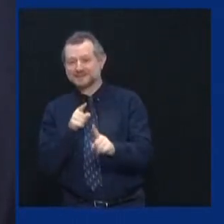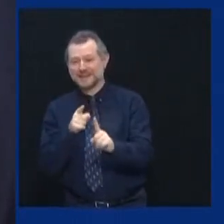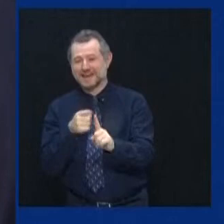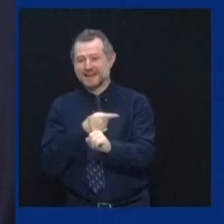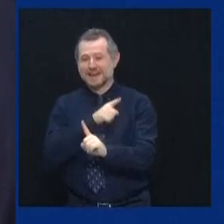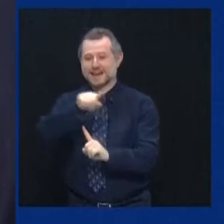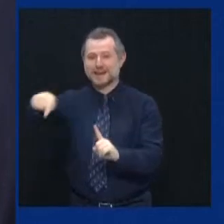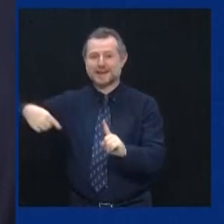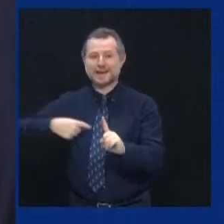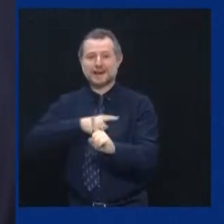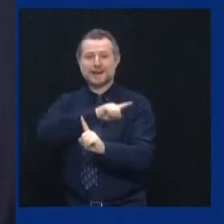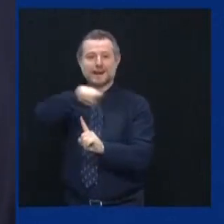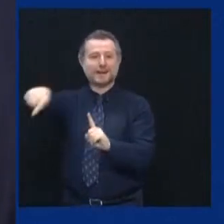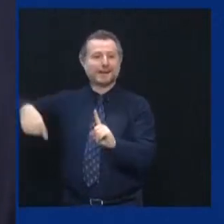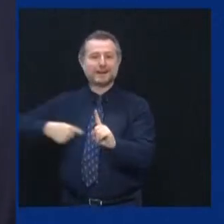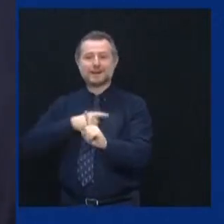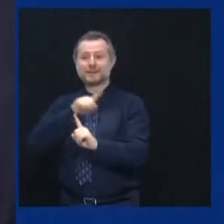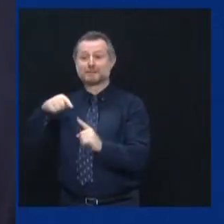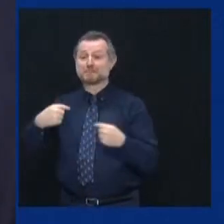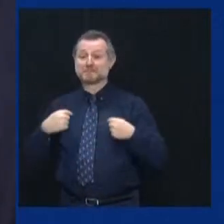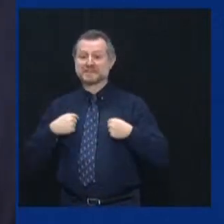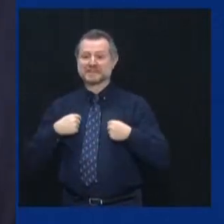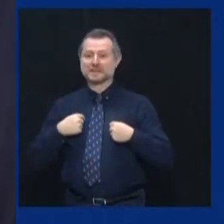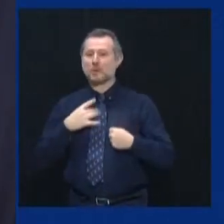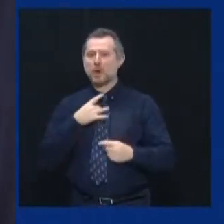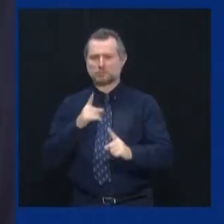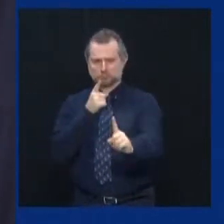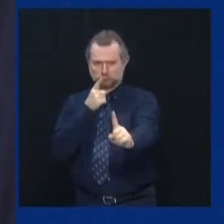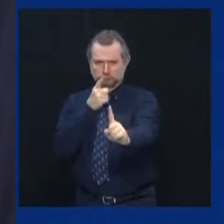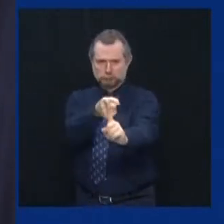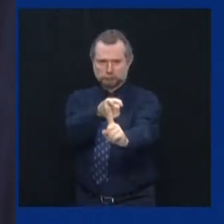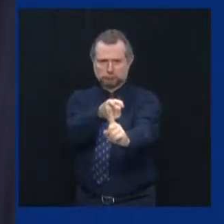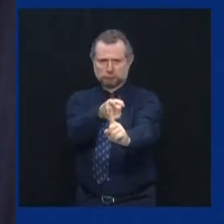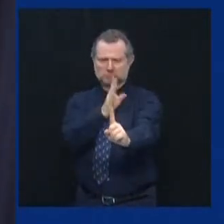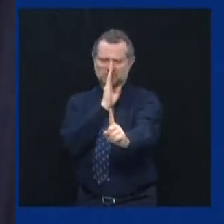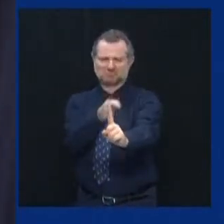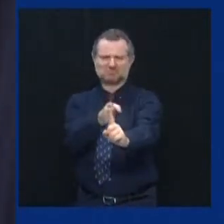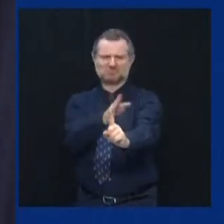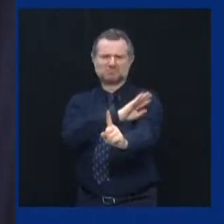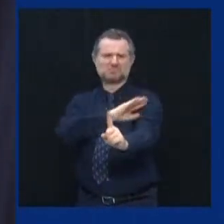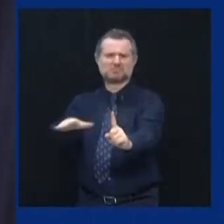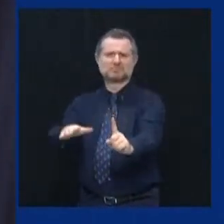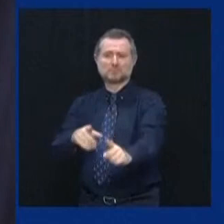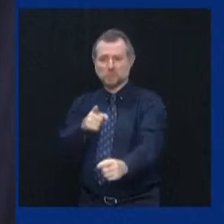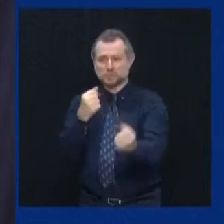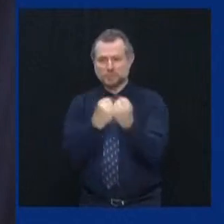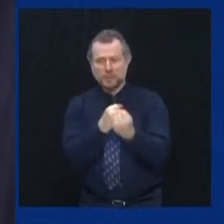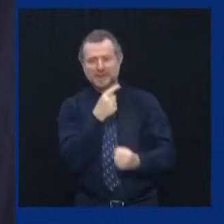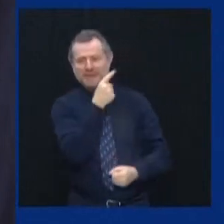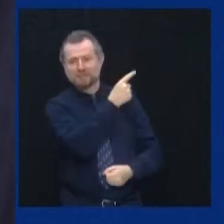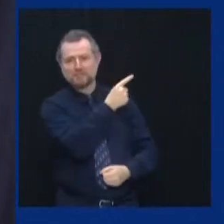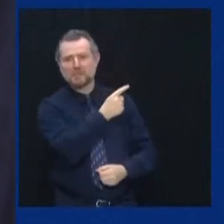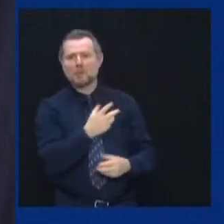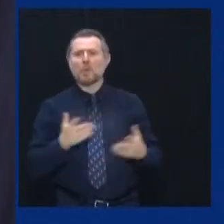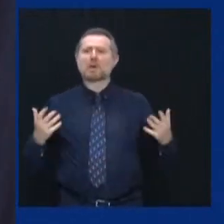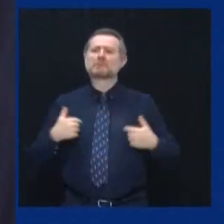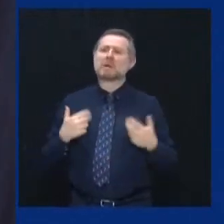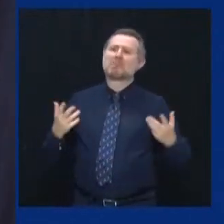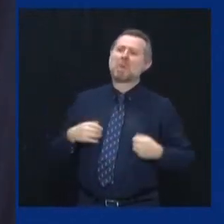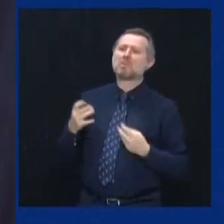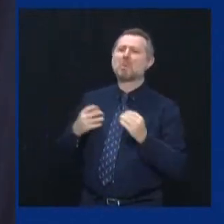I like to be more direct. Are you complicit? I don't know. What do you mean by complicit?